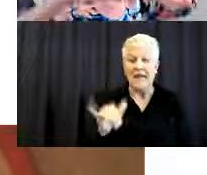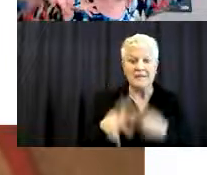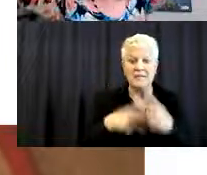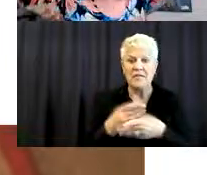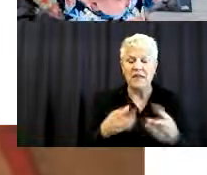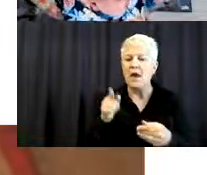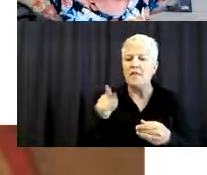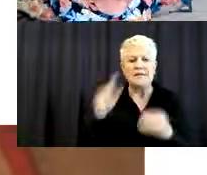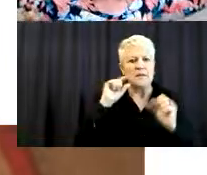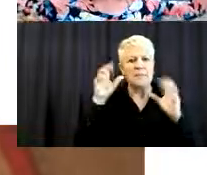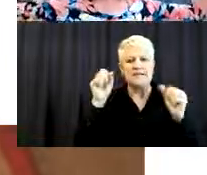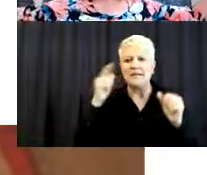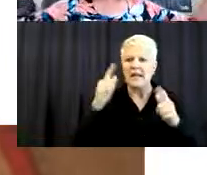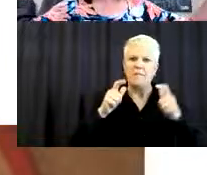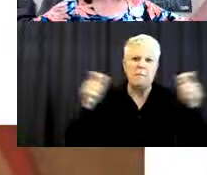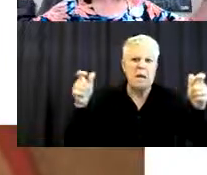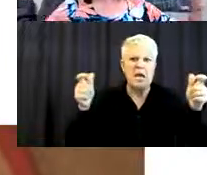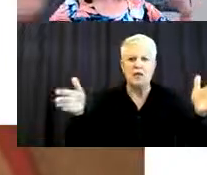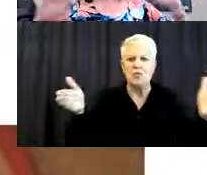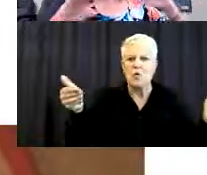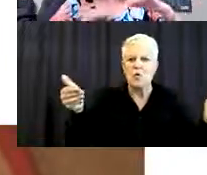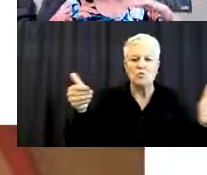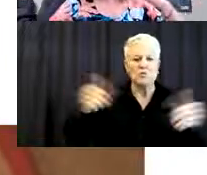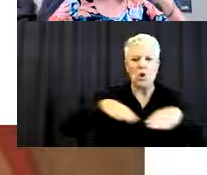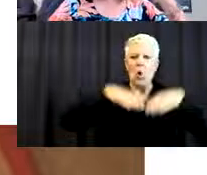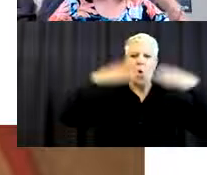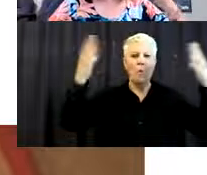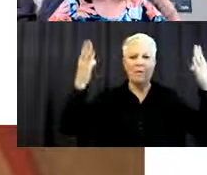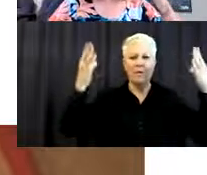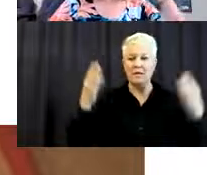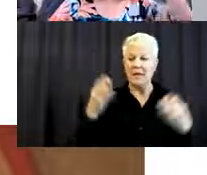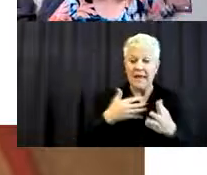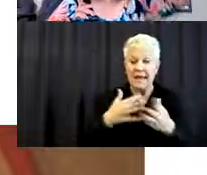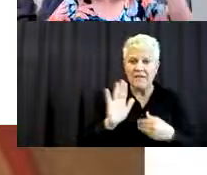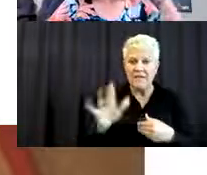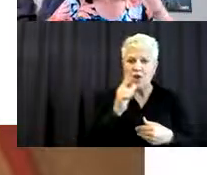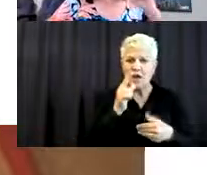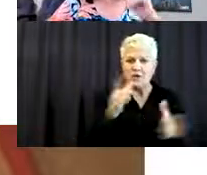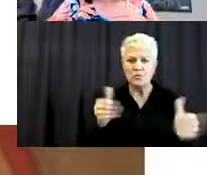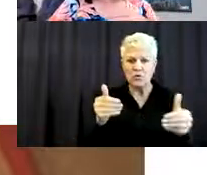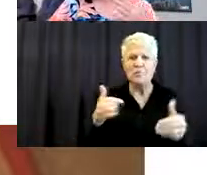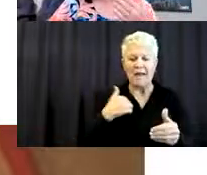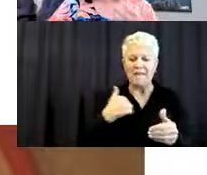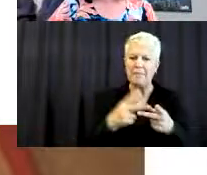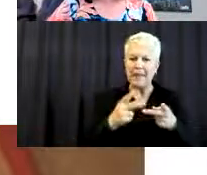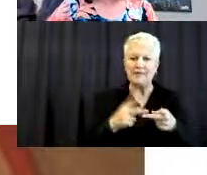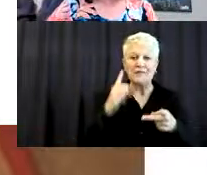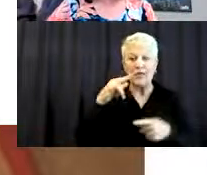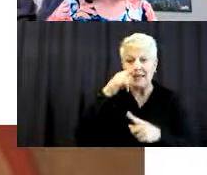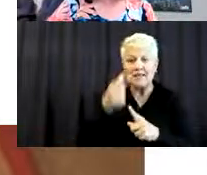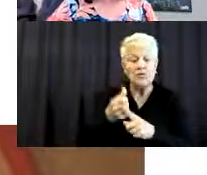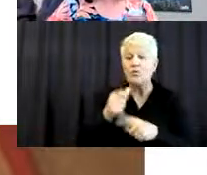have whole big rooms that are open, and even their lunchroom, they have a place so that kids who are